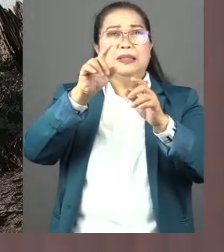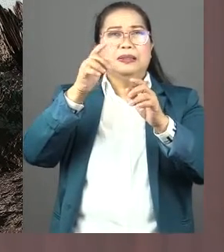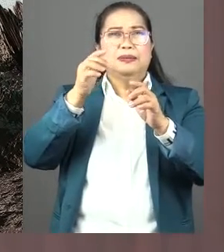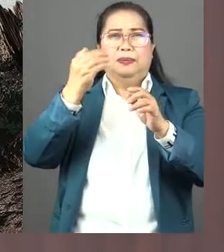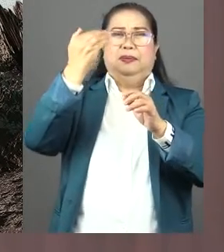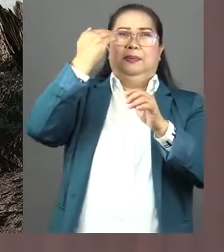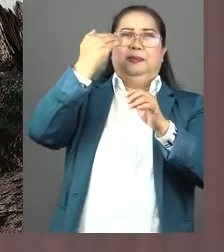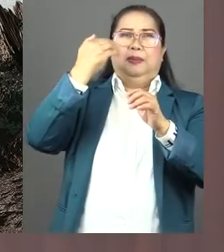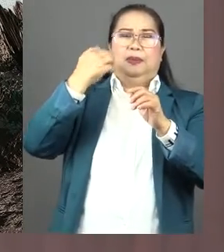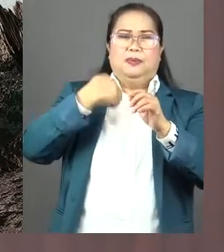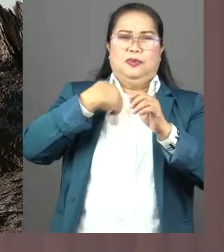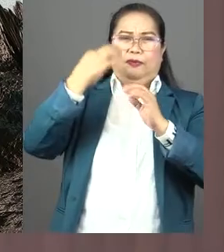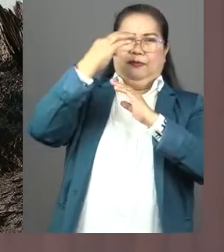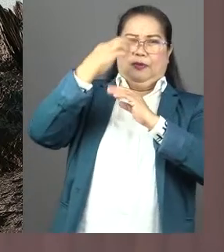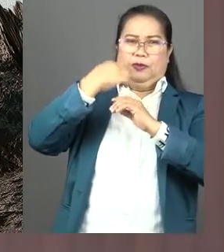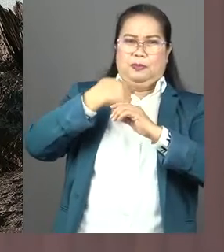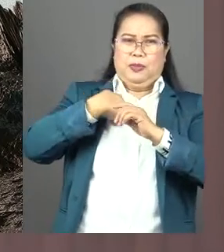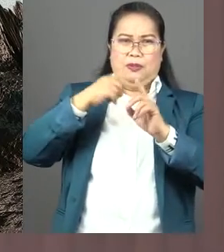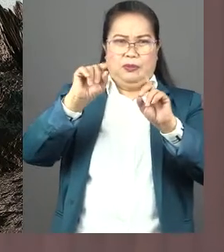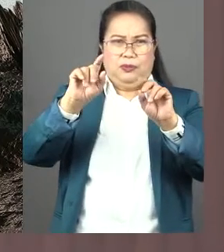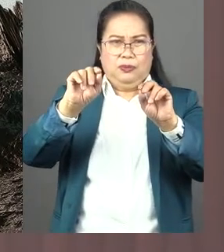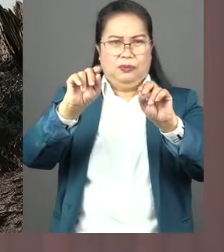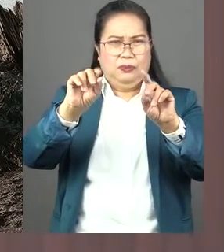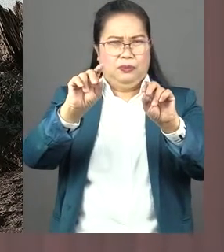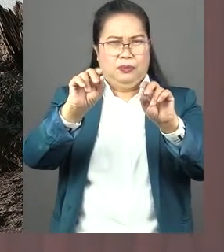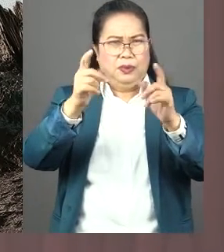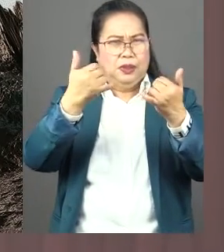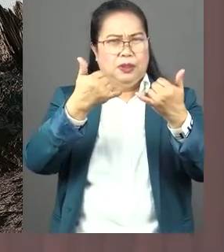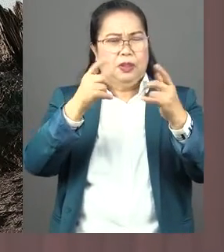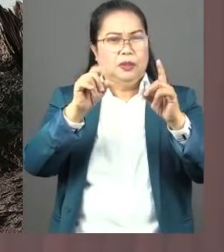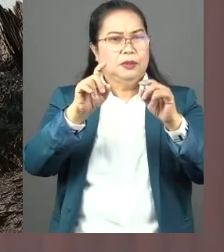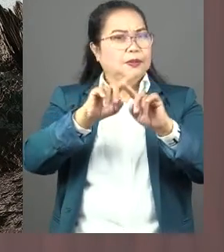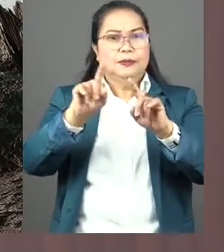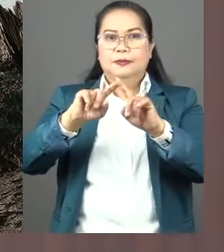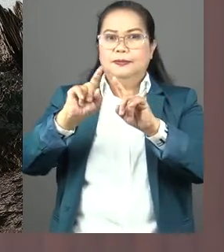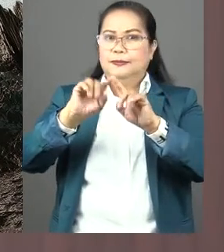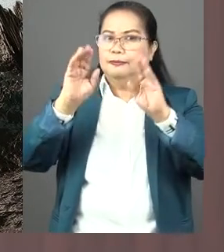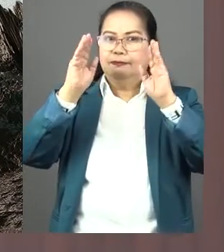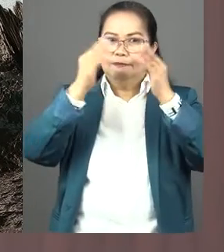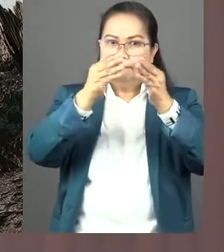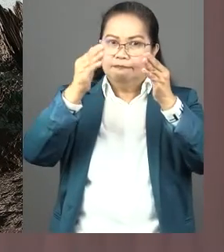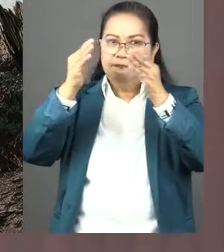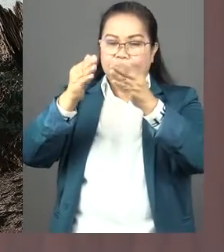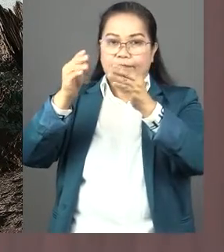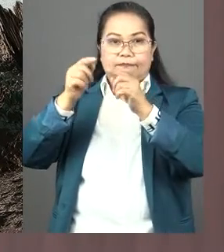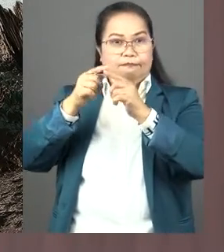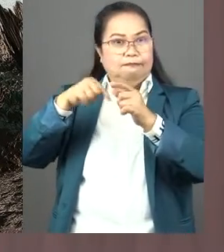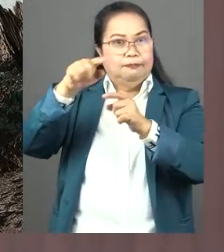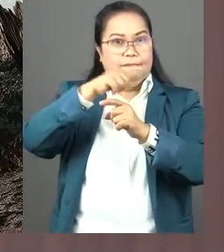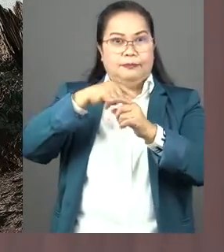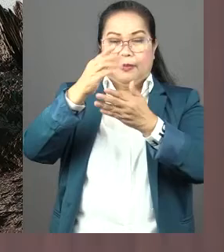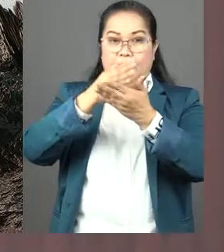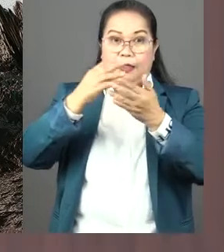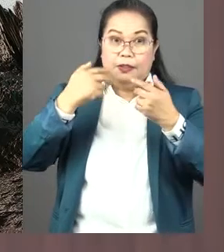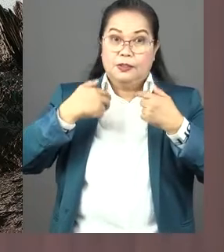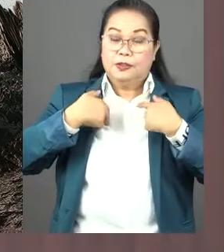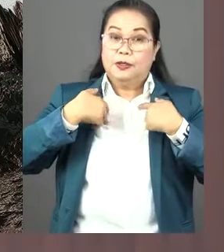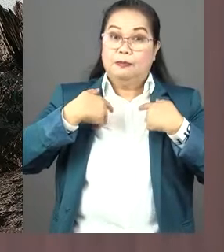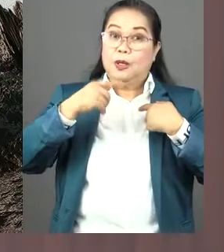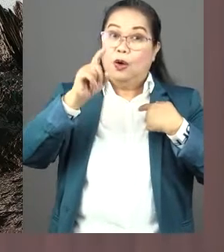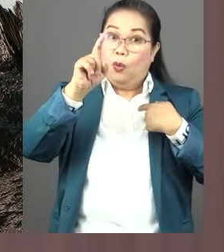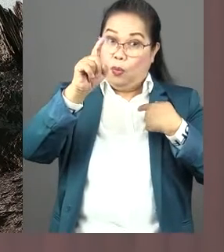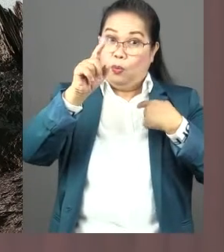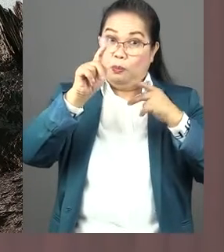drives you and me today? We all have different things driving us, friends, but something drove him